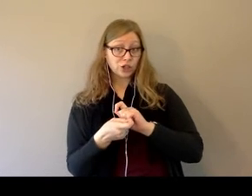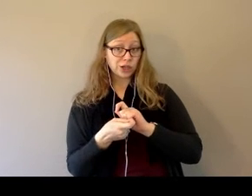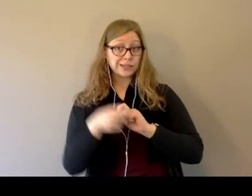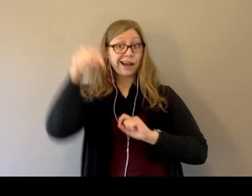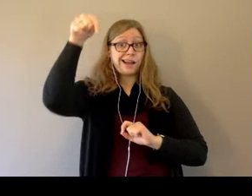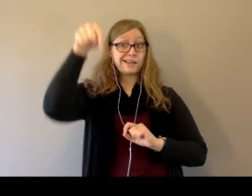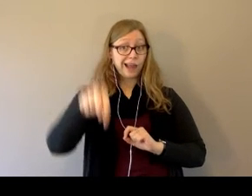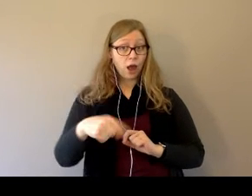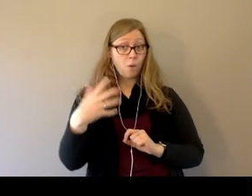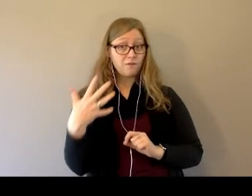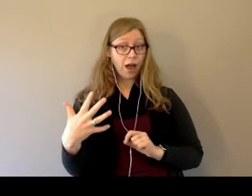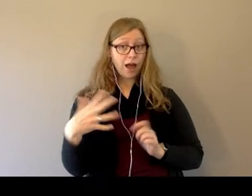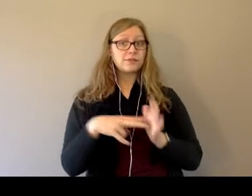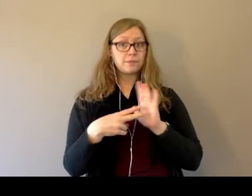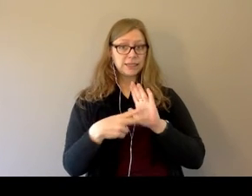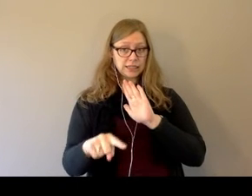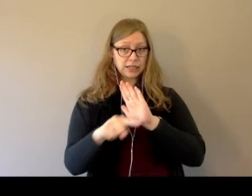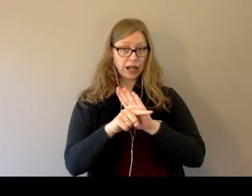-5.